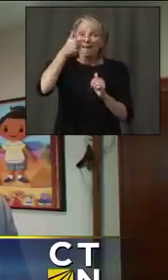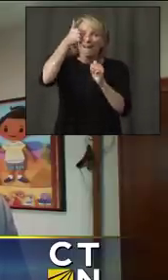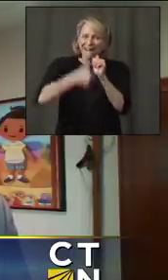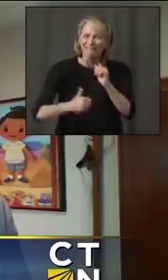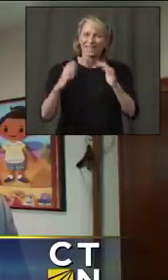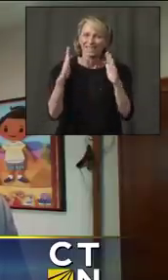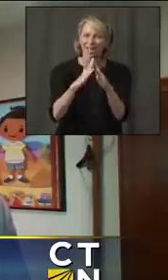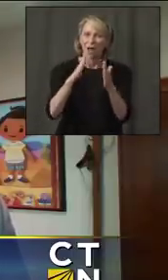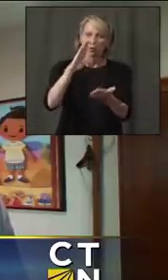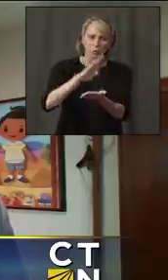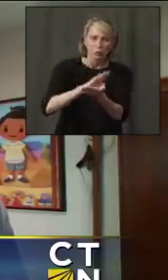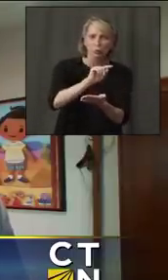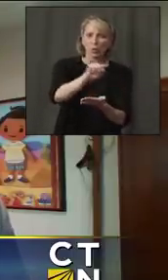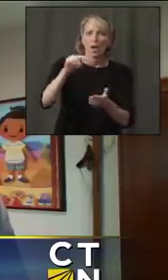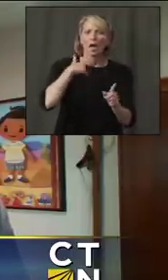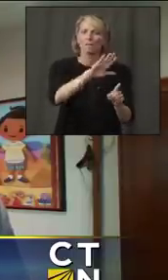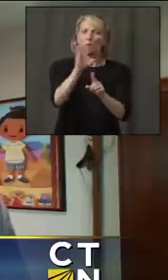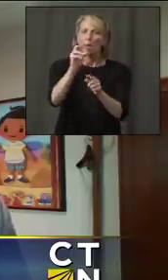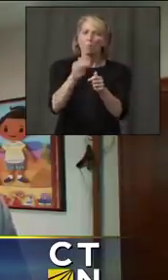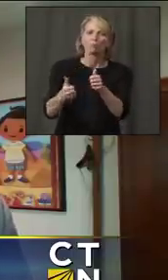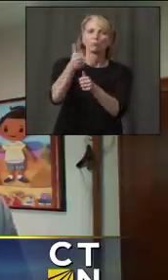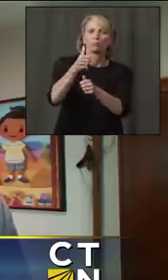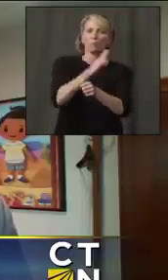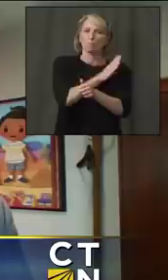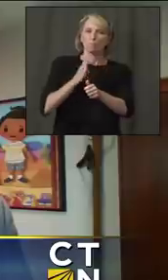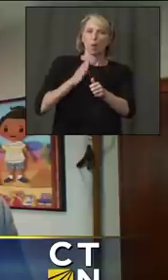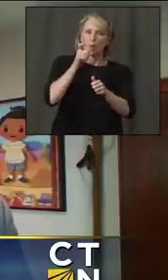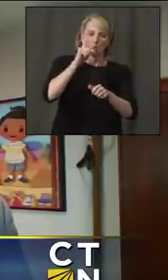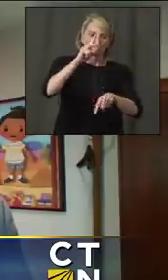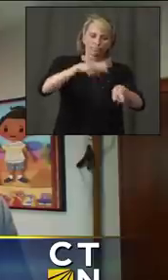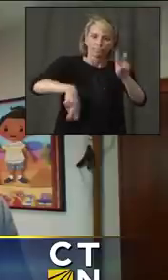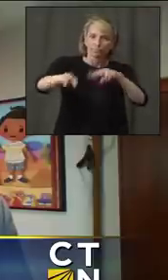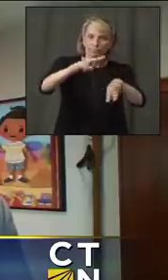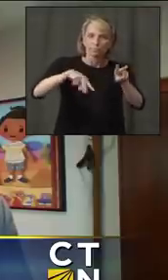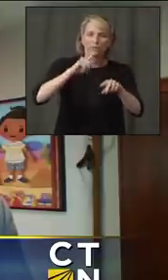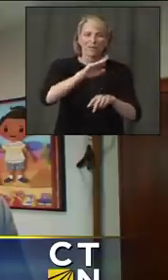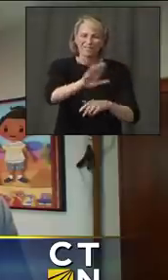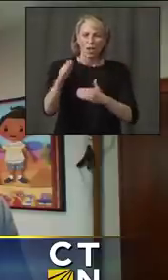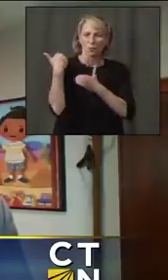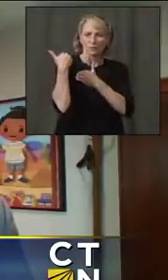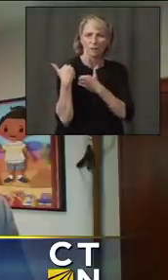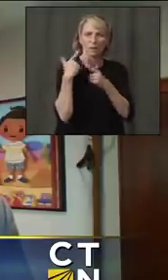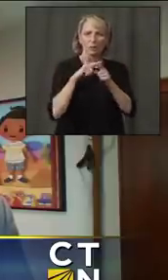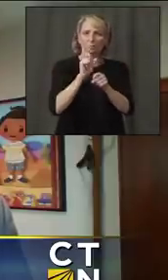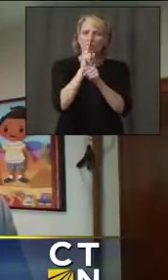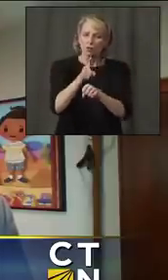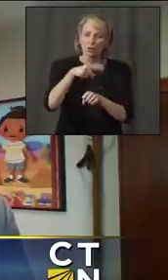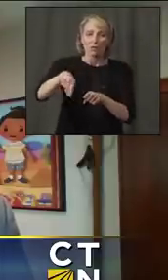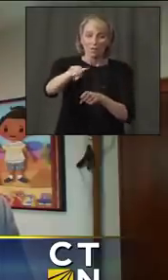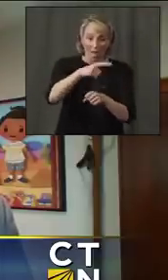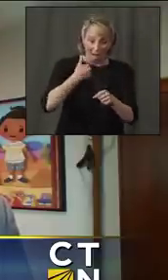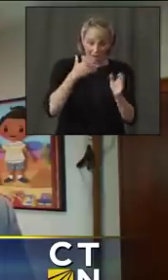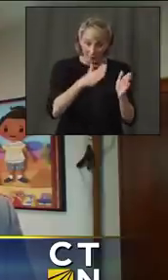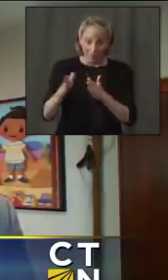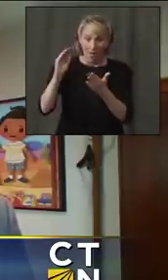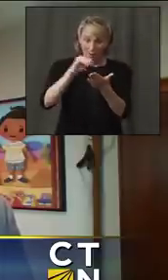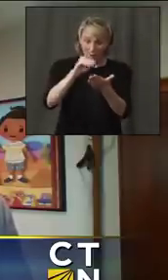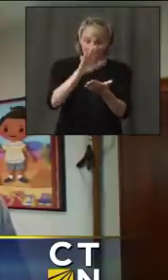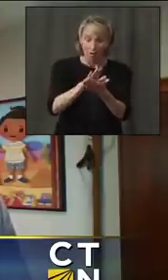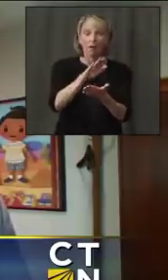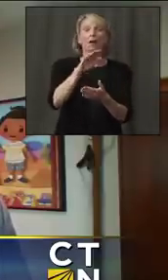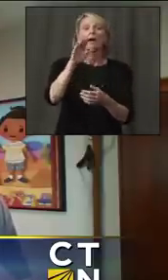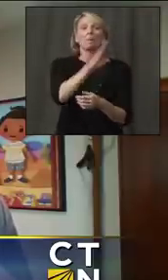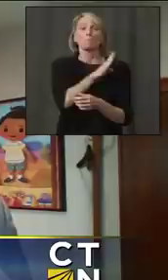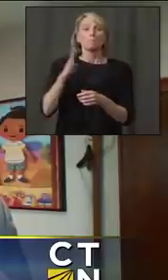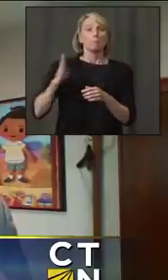are the same as ours, to ensure health and safety to all the students and staff. And we anticipate that while we are sharing and communicating best